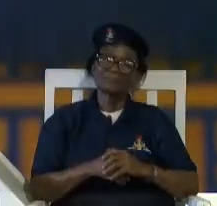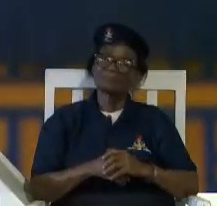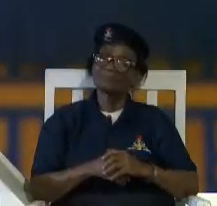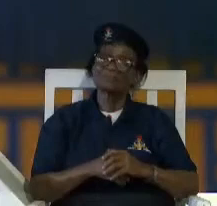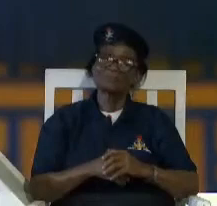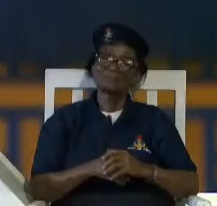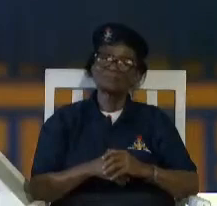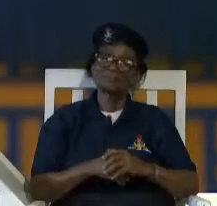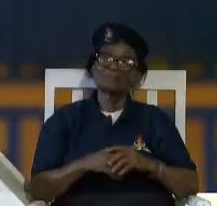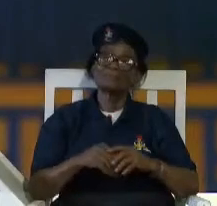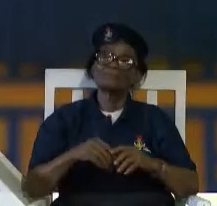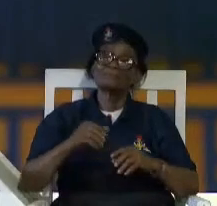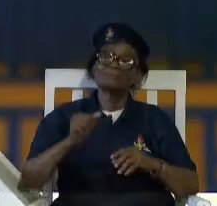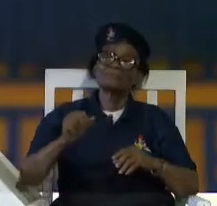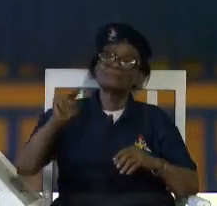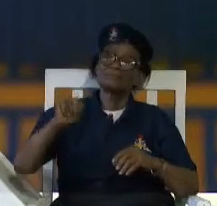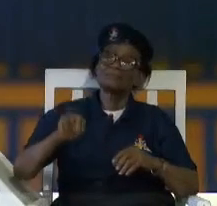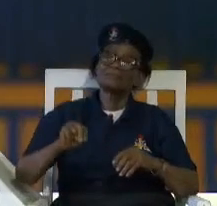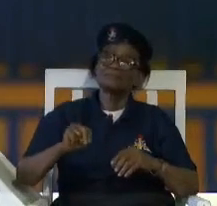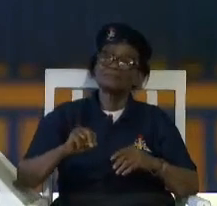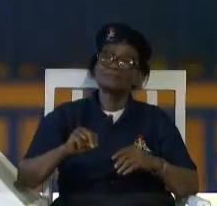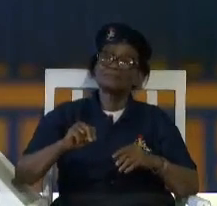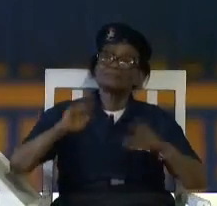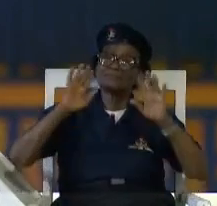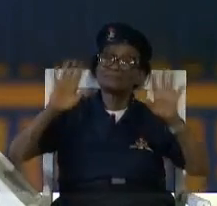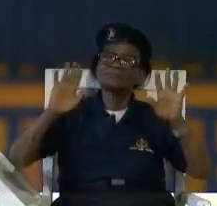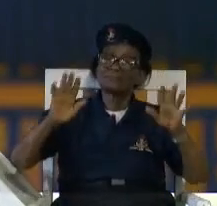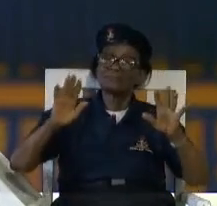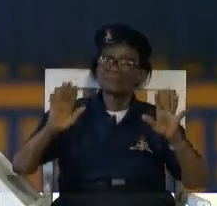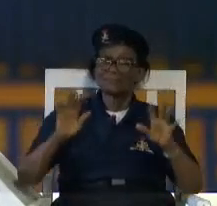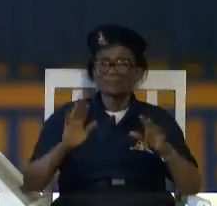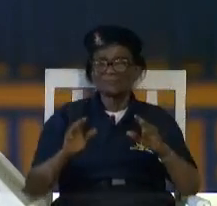An American preacher came to visit us